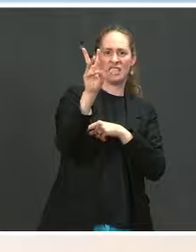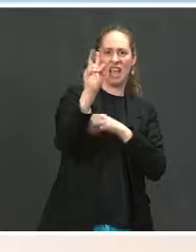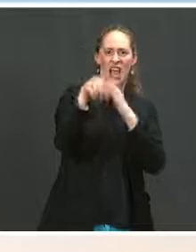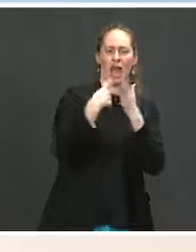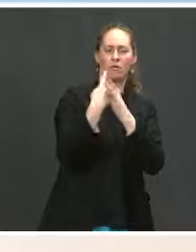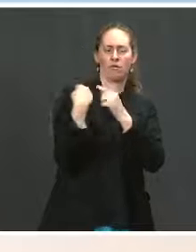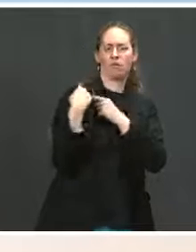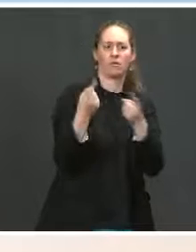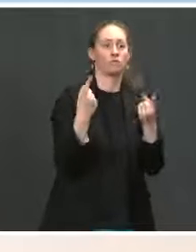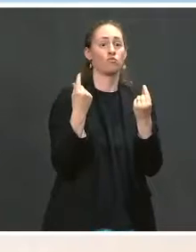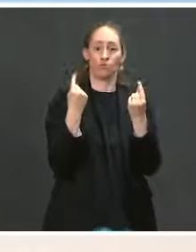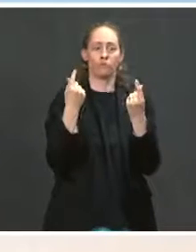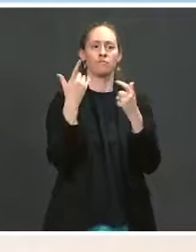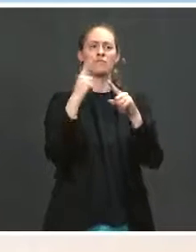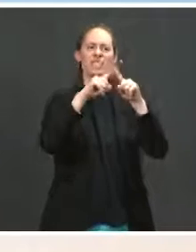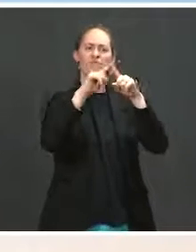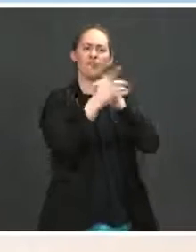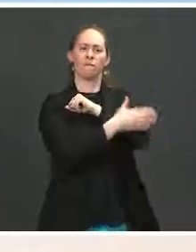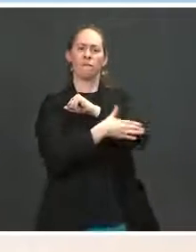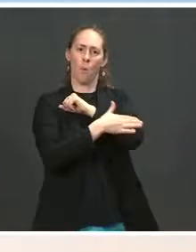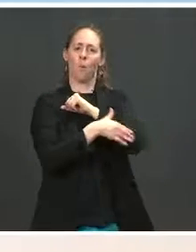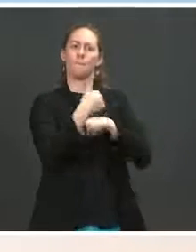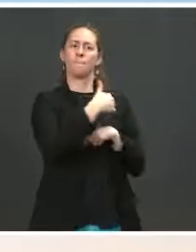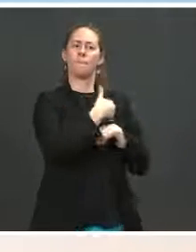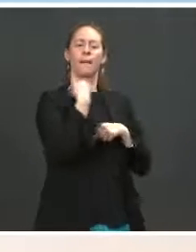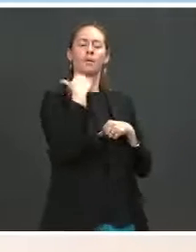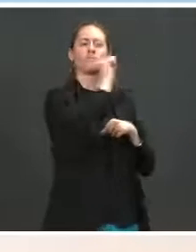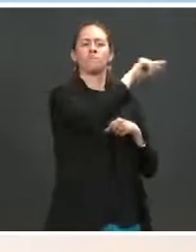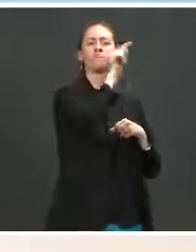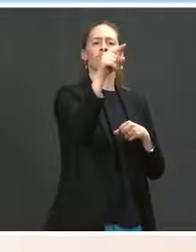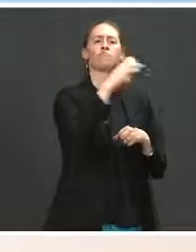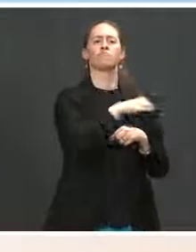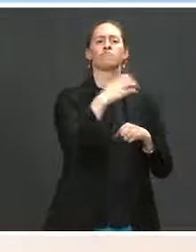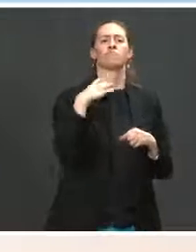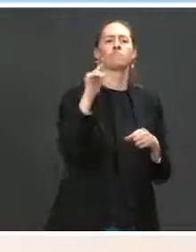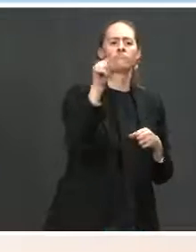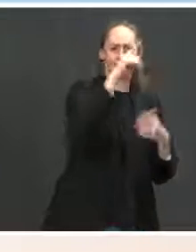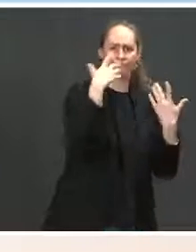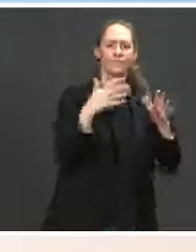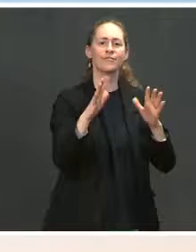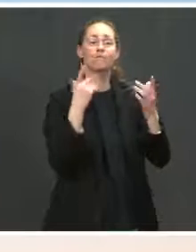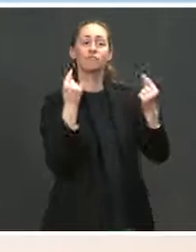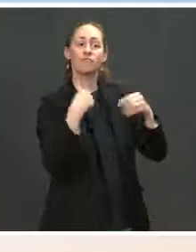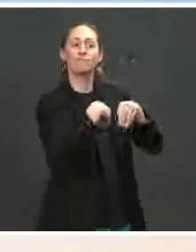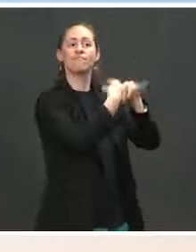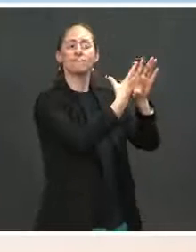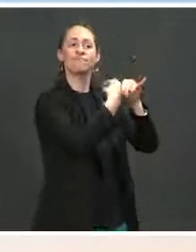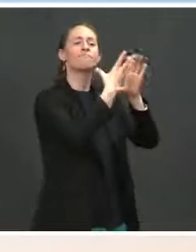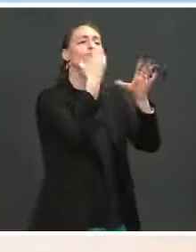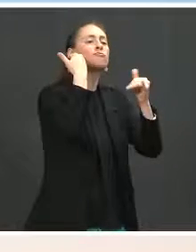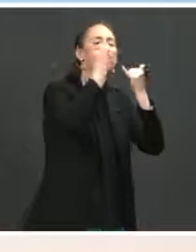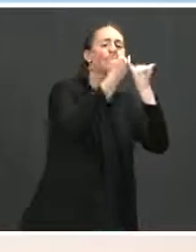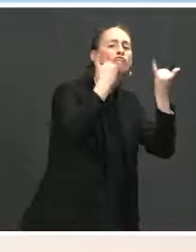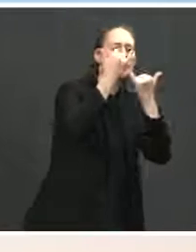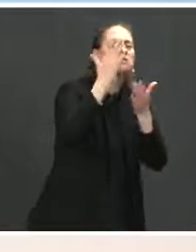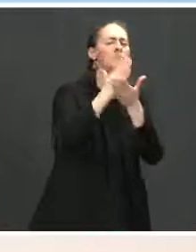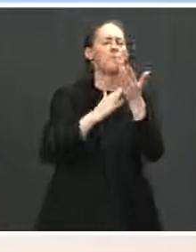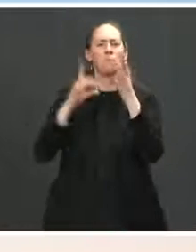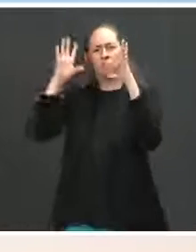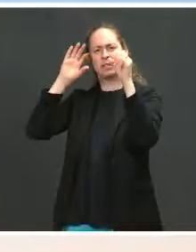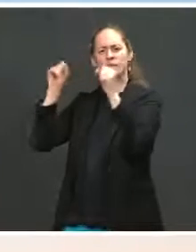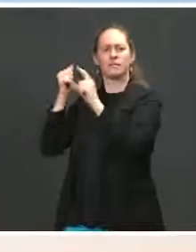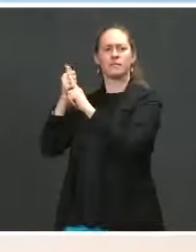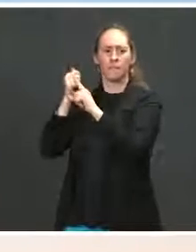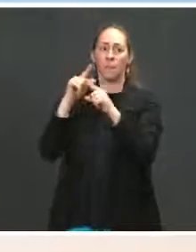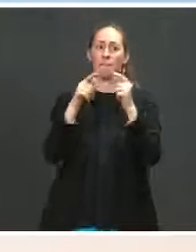Congress, allies, partners in regional countries. That includes calls, not all with the president, although he has made a number of calls, but from senior officials